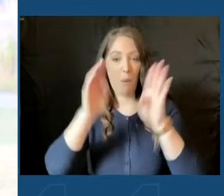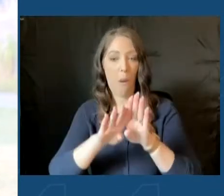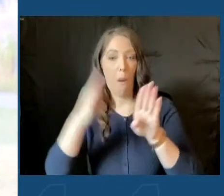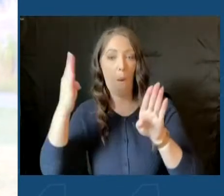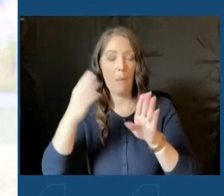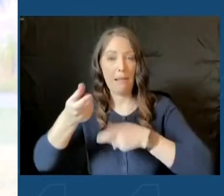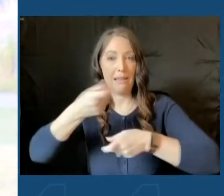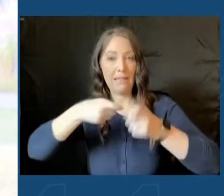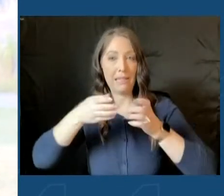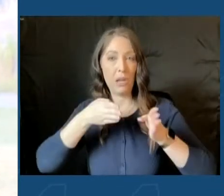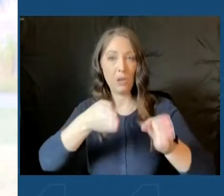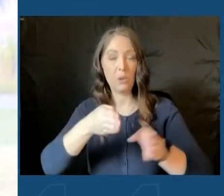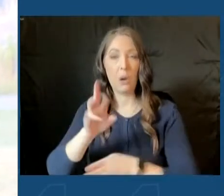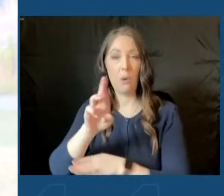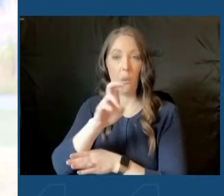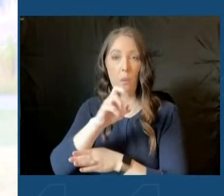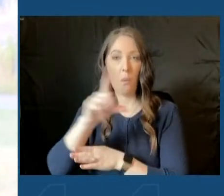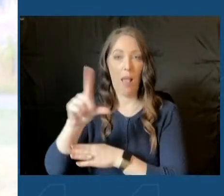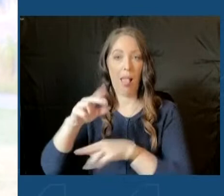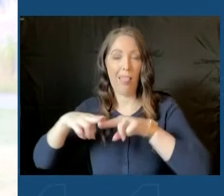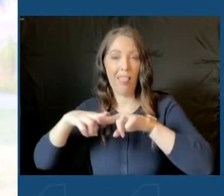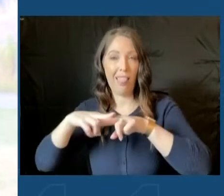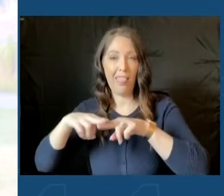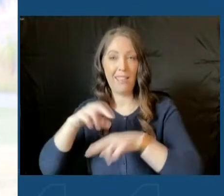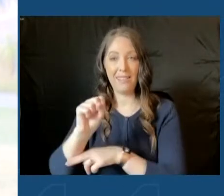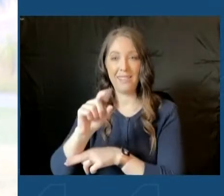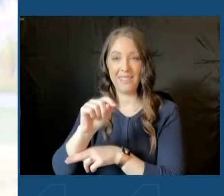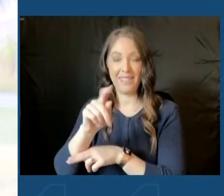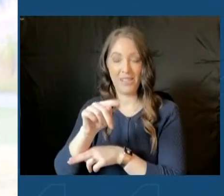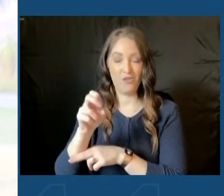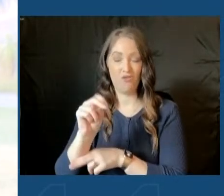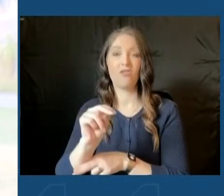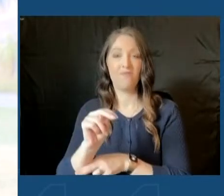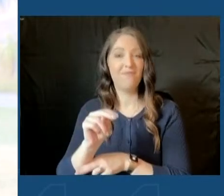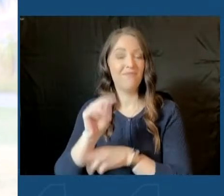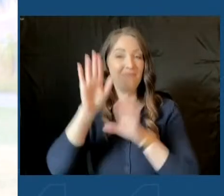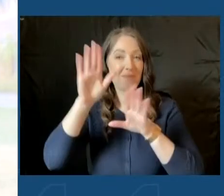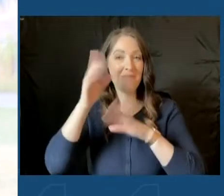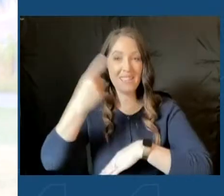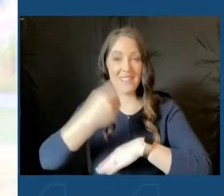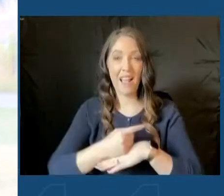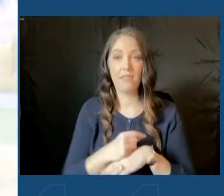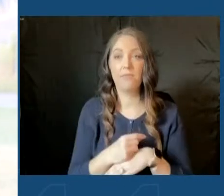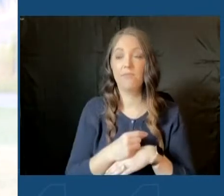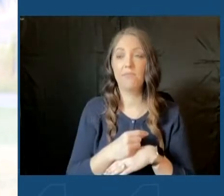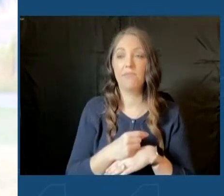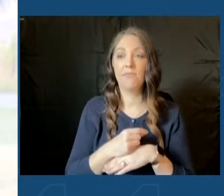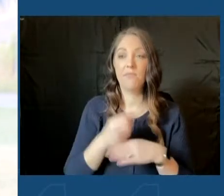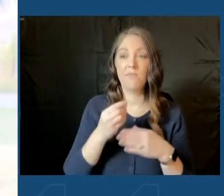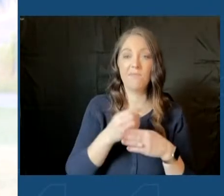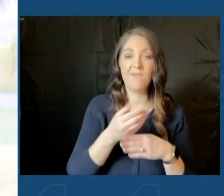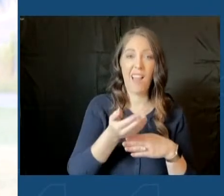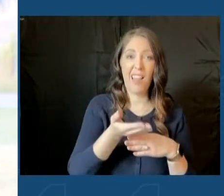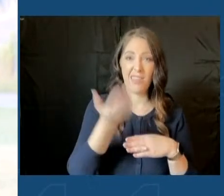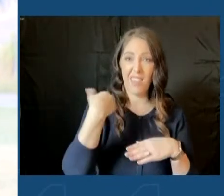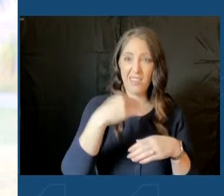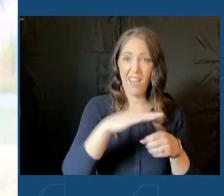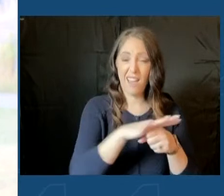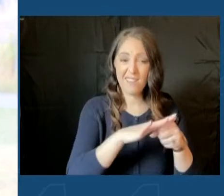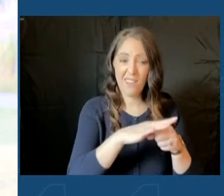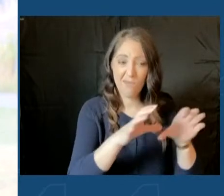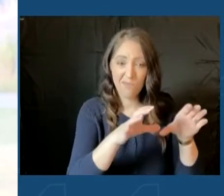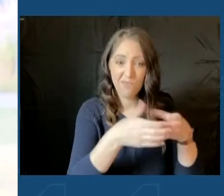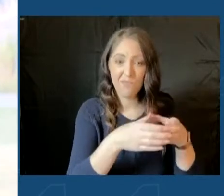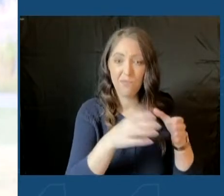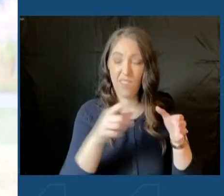Station, which was just a wonderful day indeed. It's twice the size of the previous station that was there, and it's a